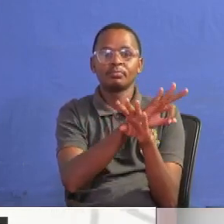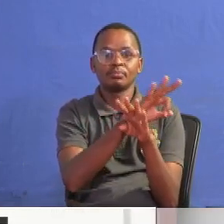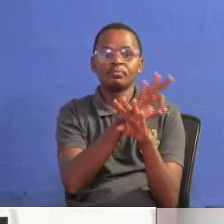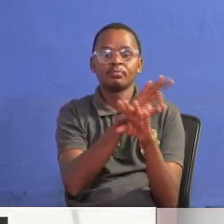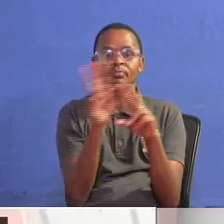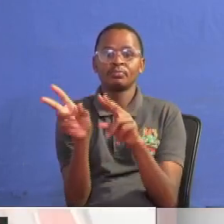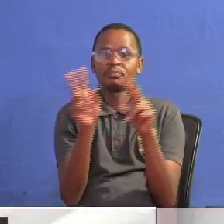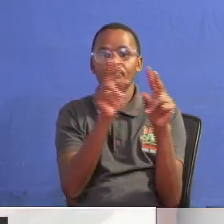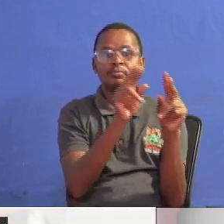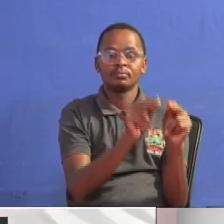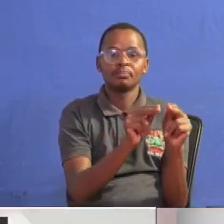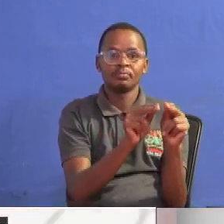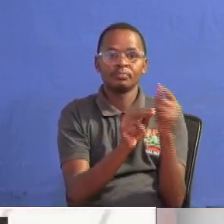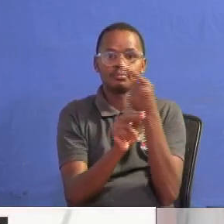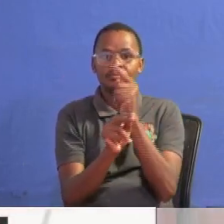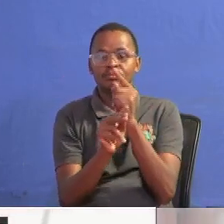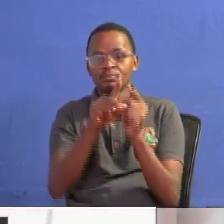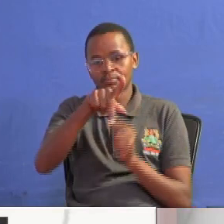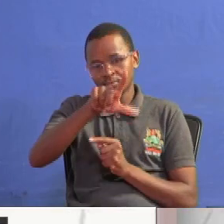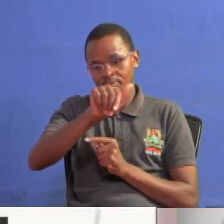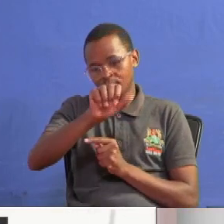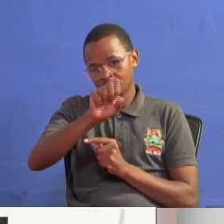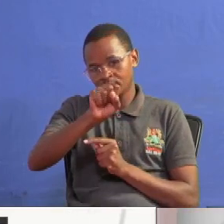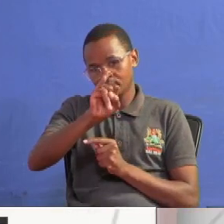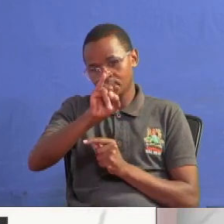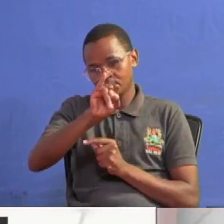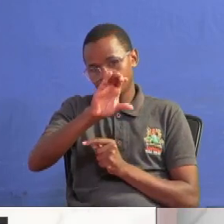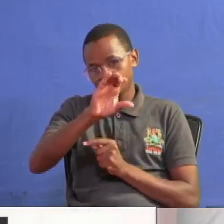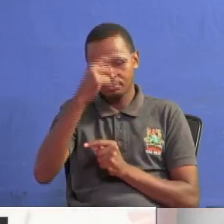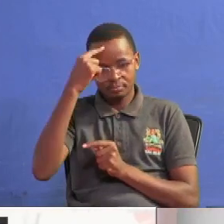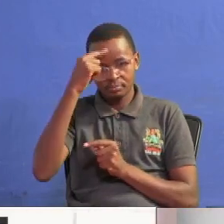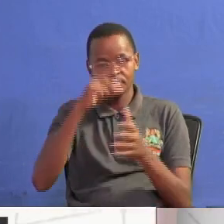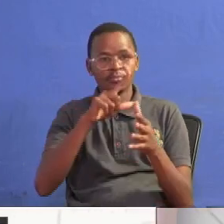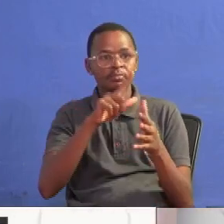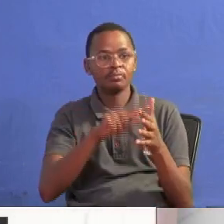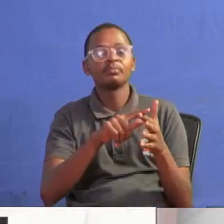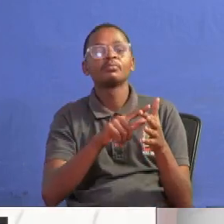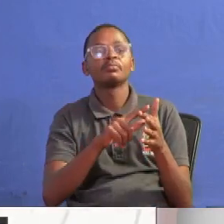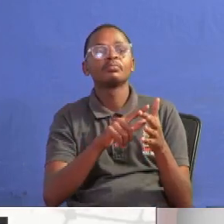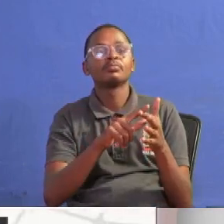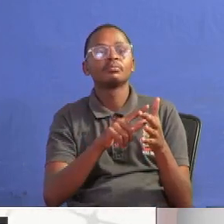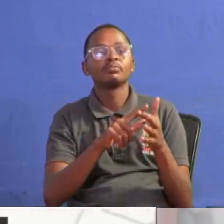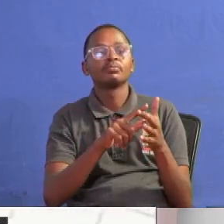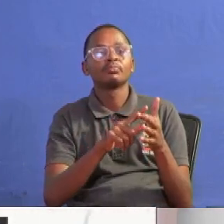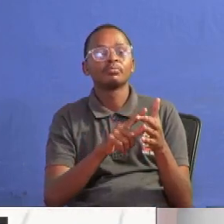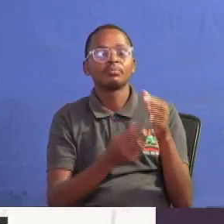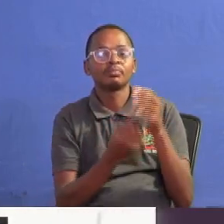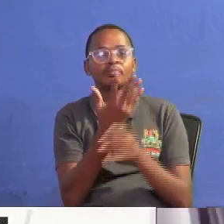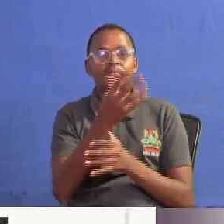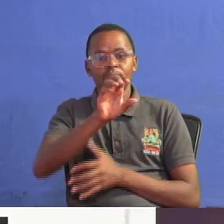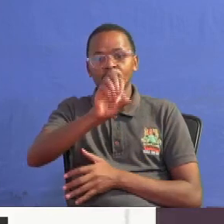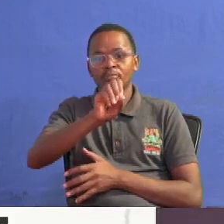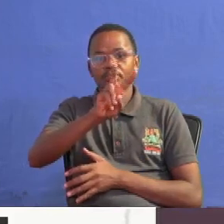is the common cysts, benign neoplastic cysts, endometriosis cysts, malignant cysts, rupture, as well as